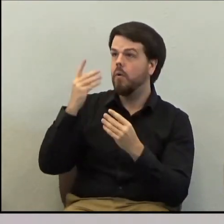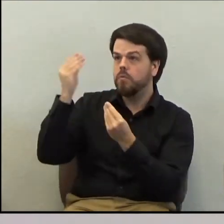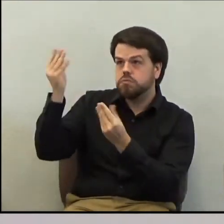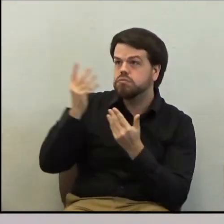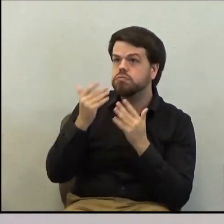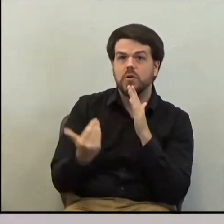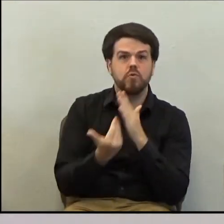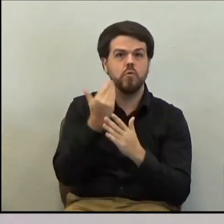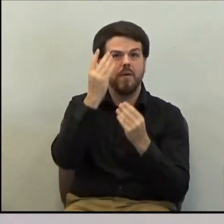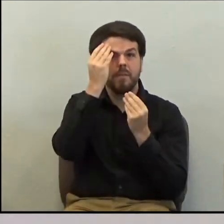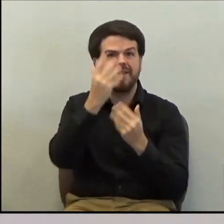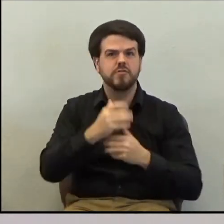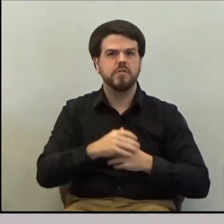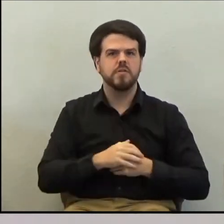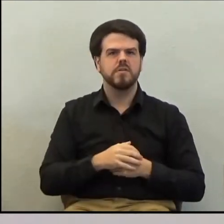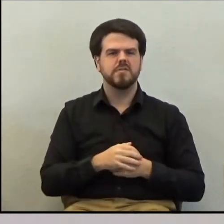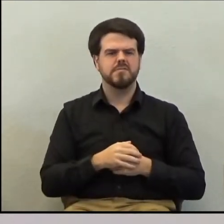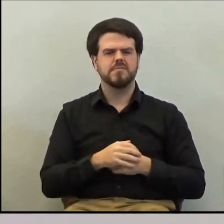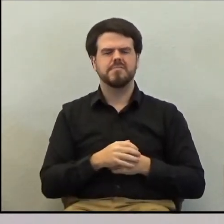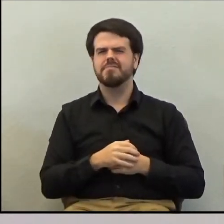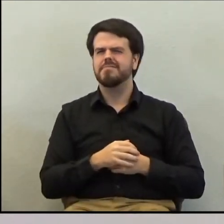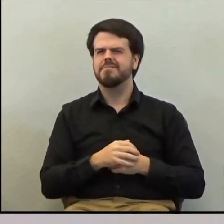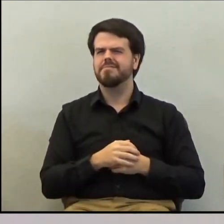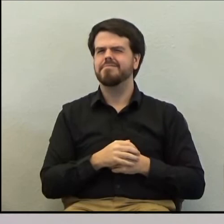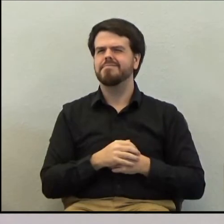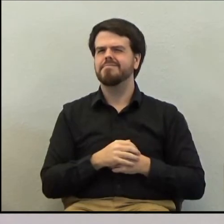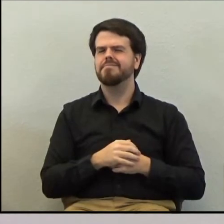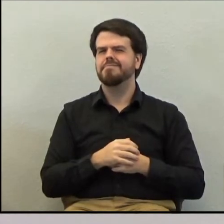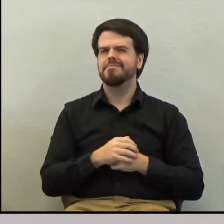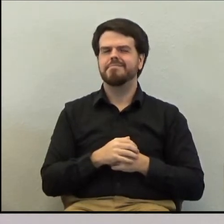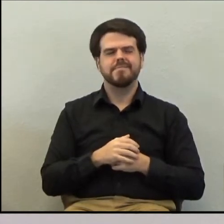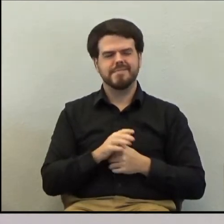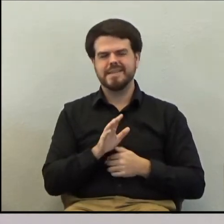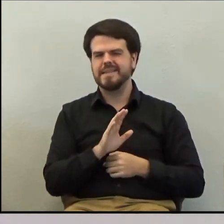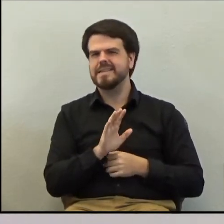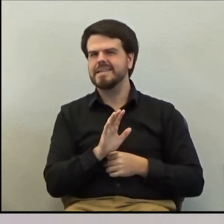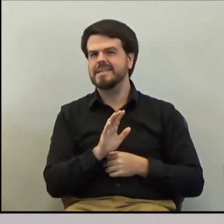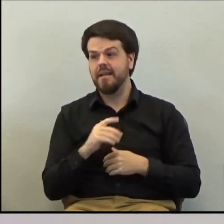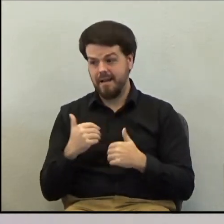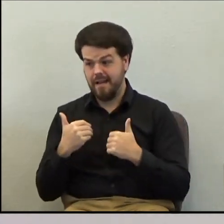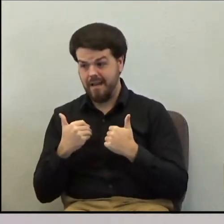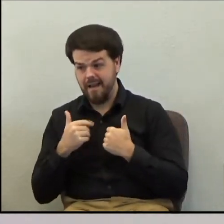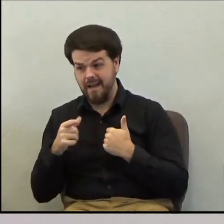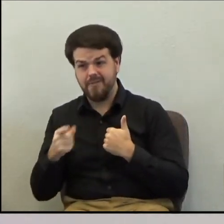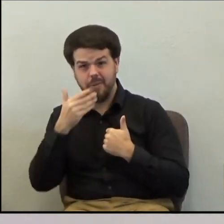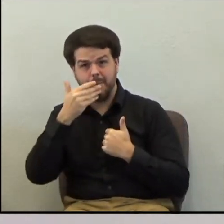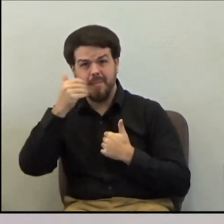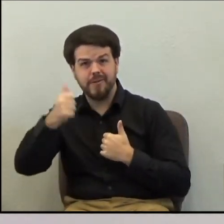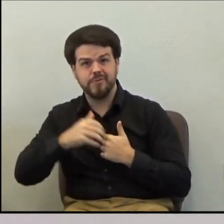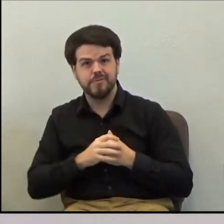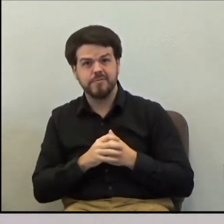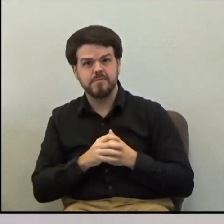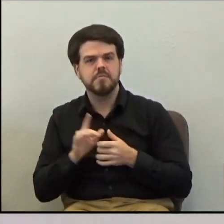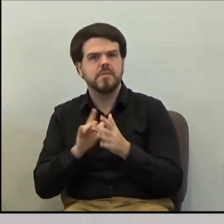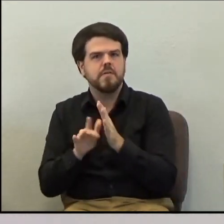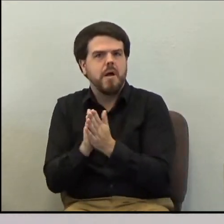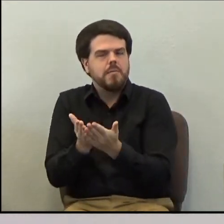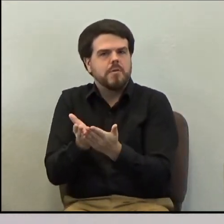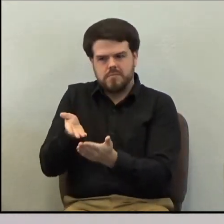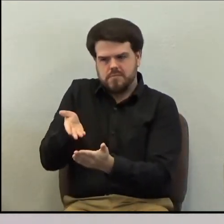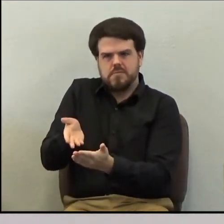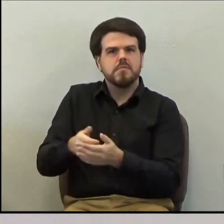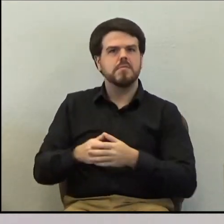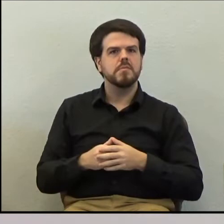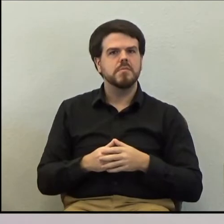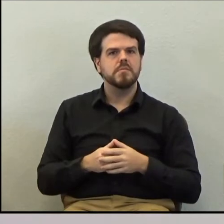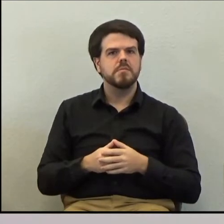he's saying. We should say, well, I have something better. I have the Bible, and